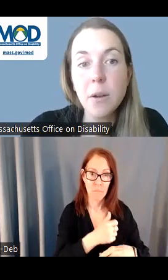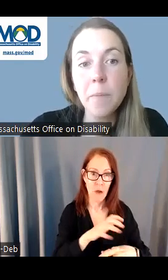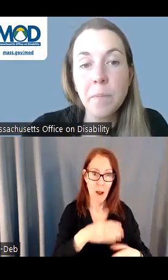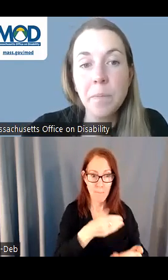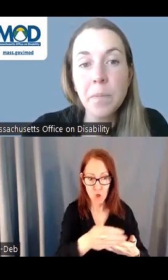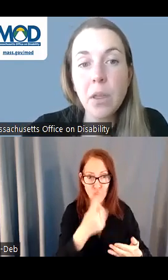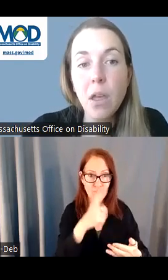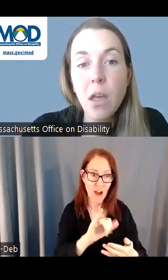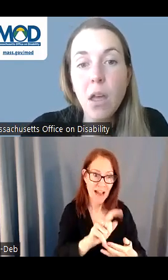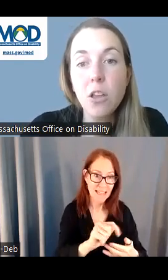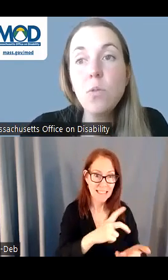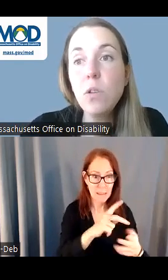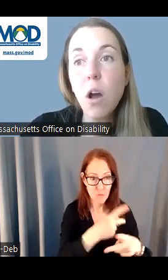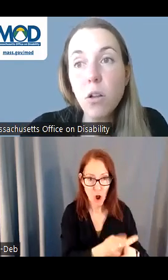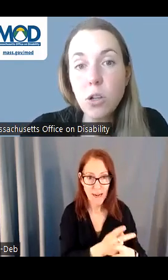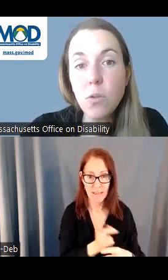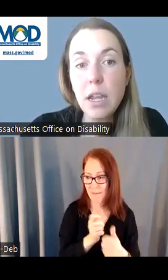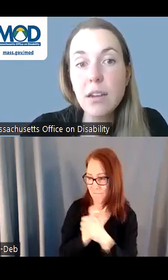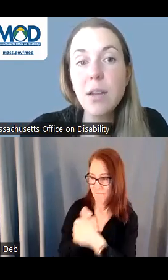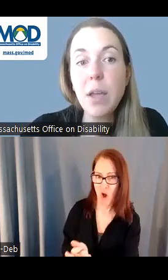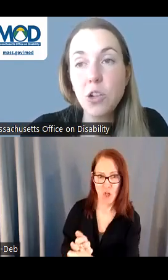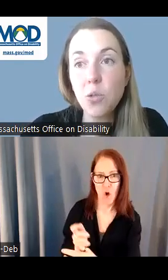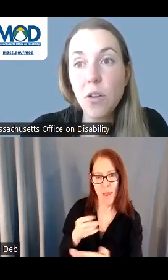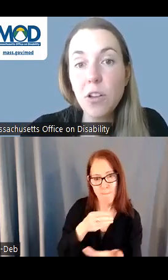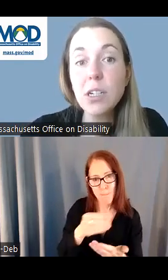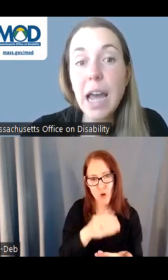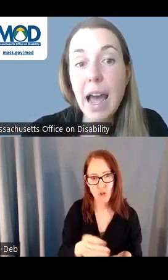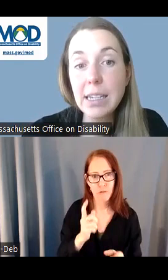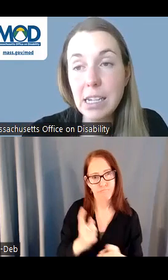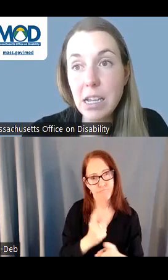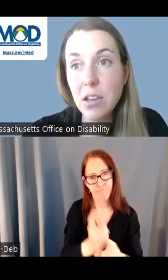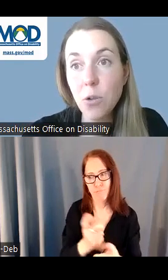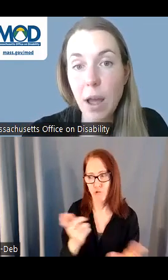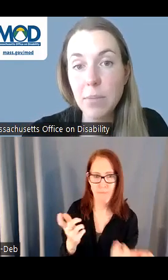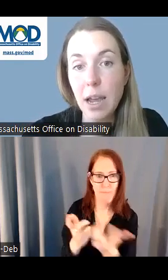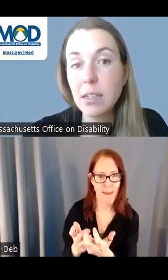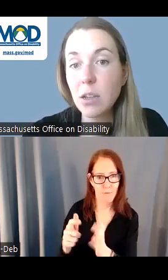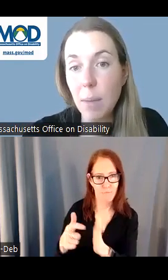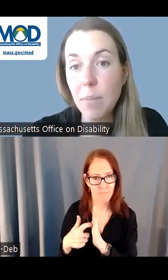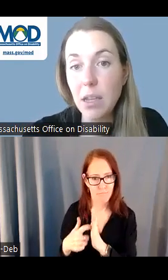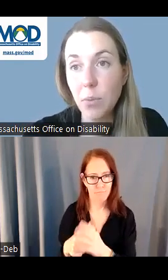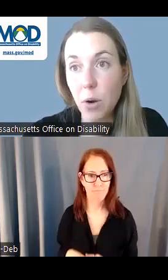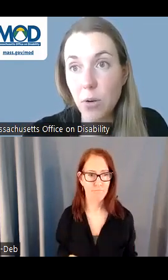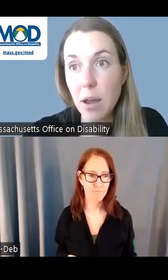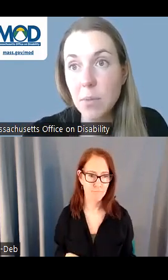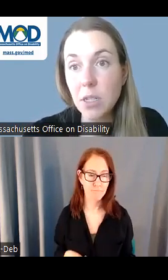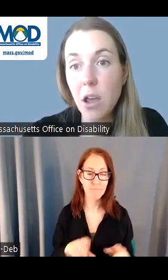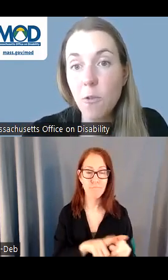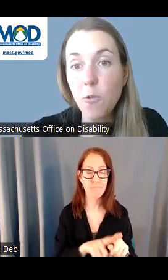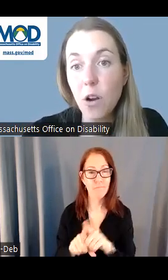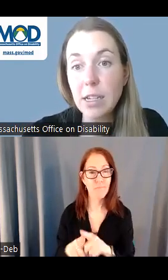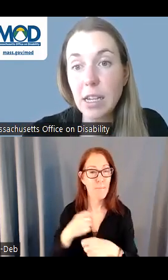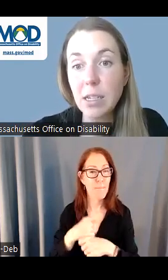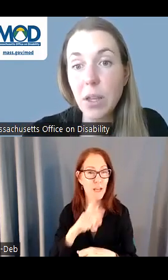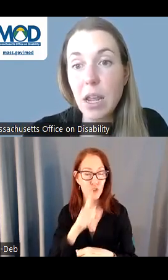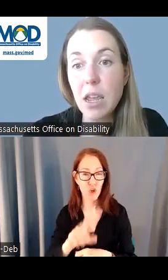product. You also need to make sure that you're testing your websites and web-based programs